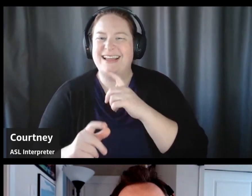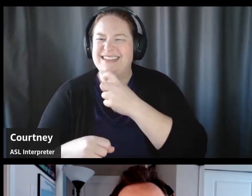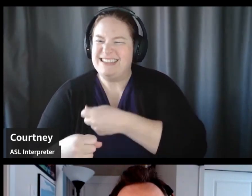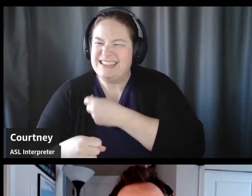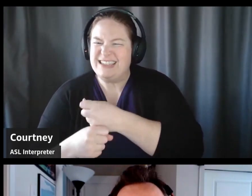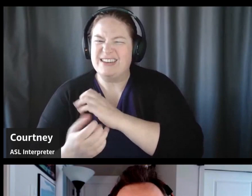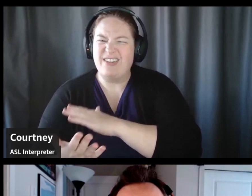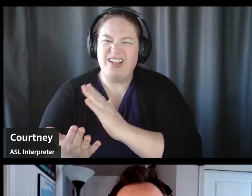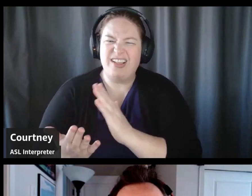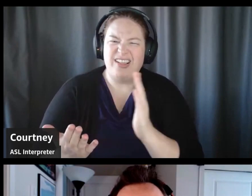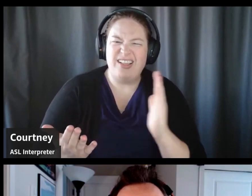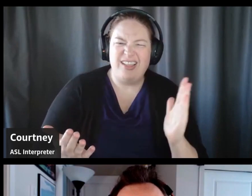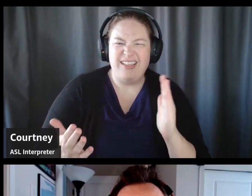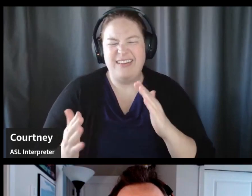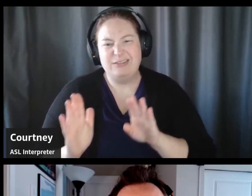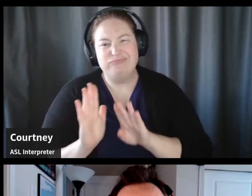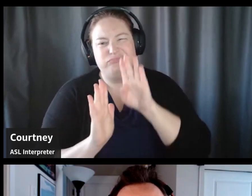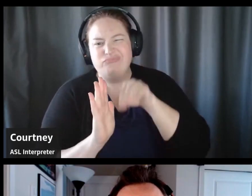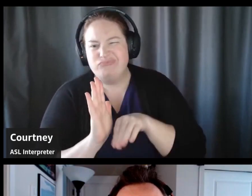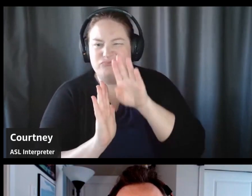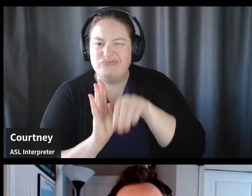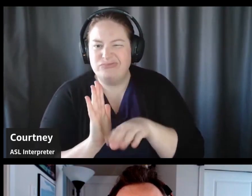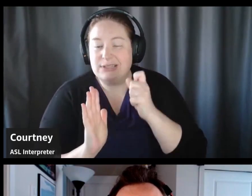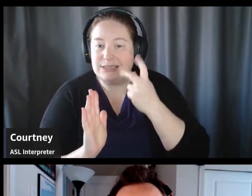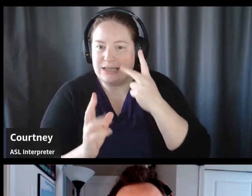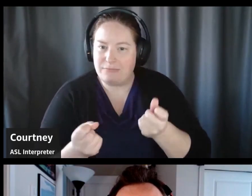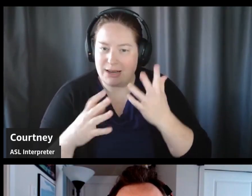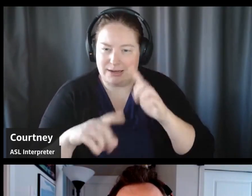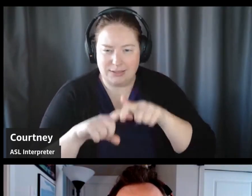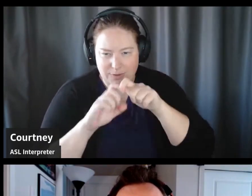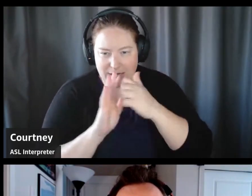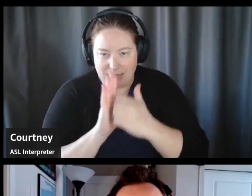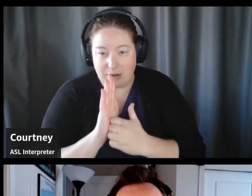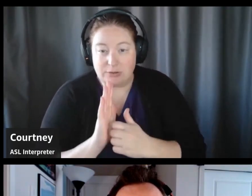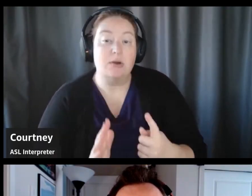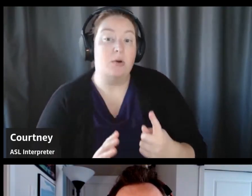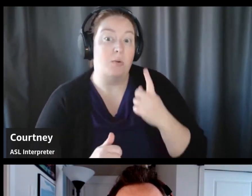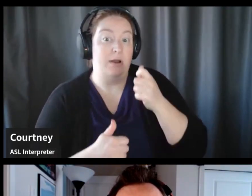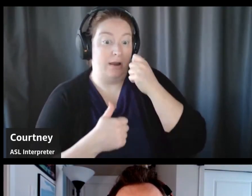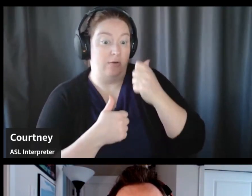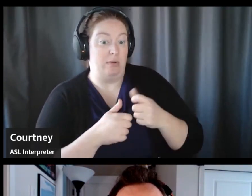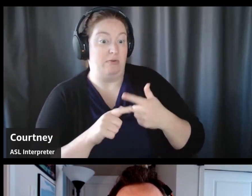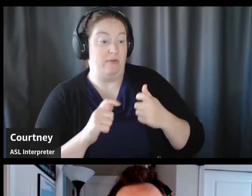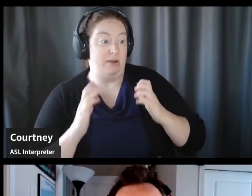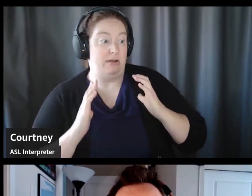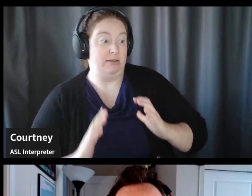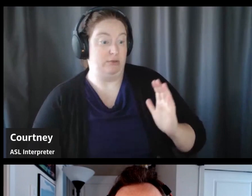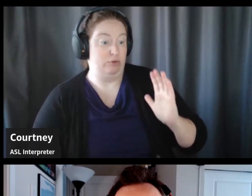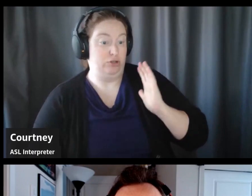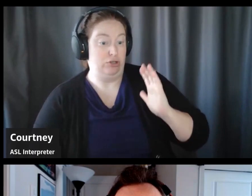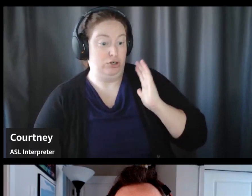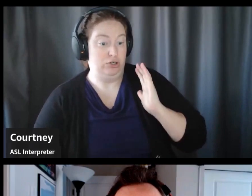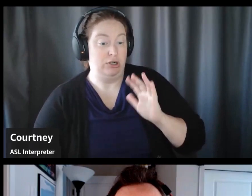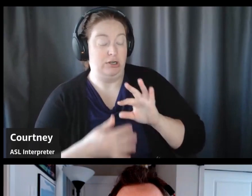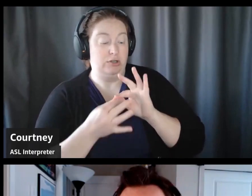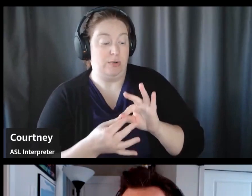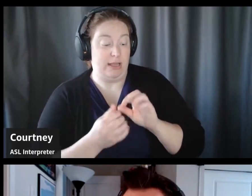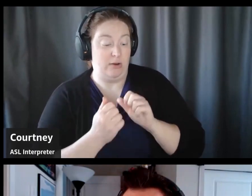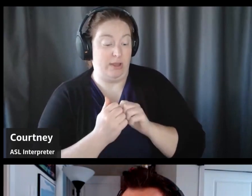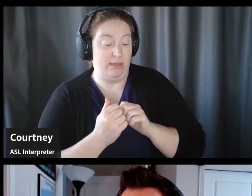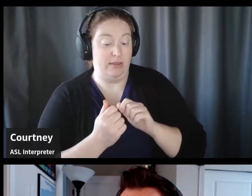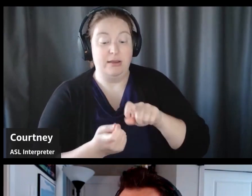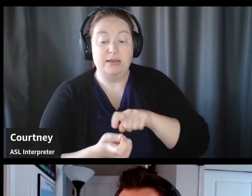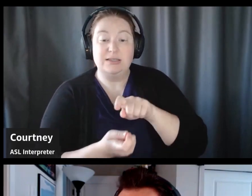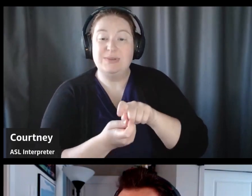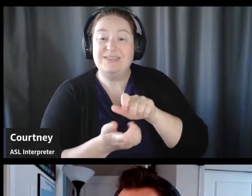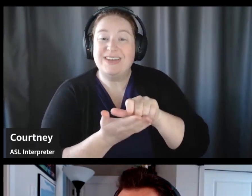of like suspended accounts. One of the ones that I remember at top of my mind from my customer is around like certain accounts